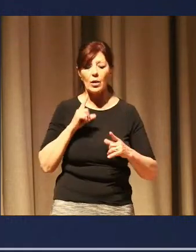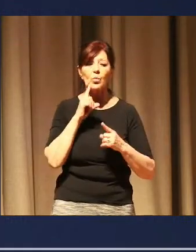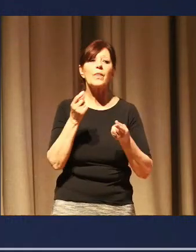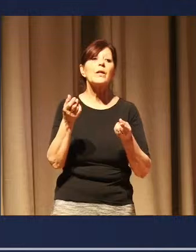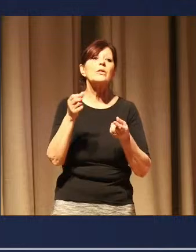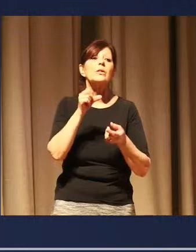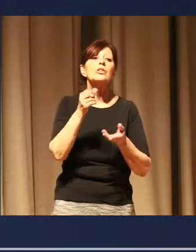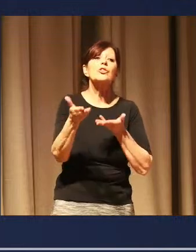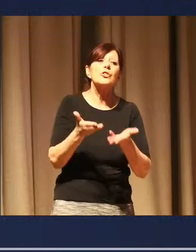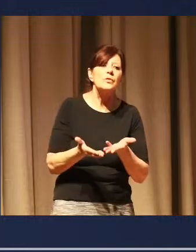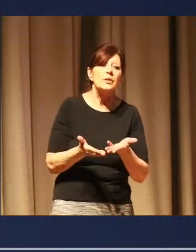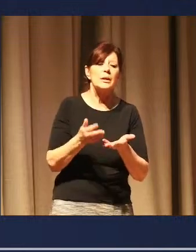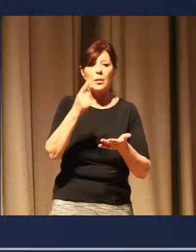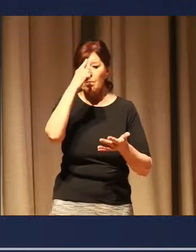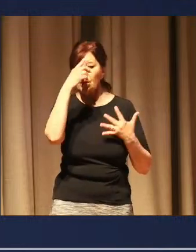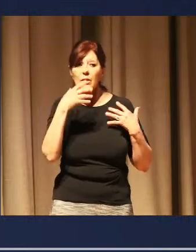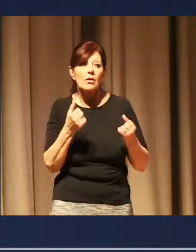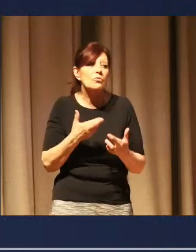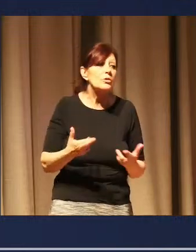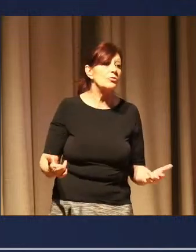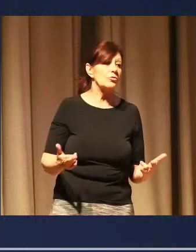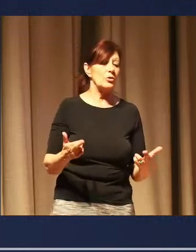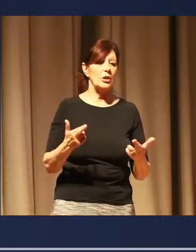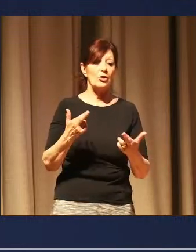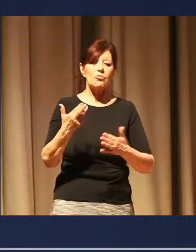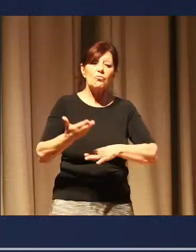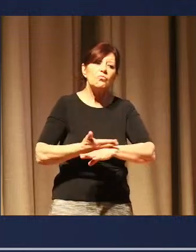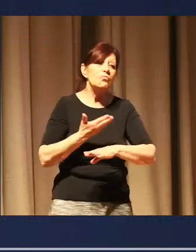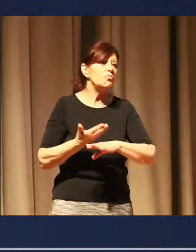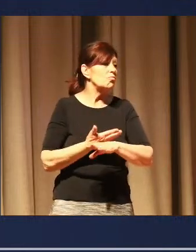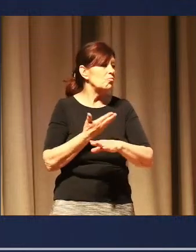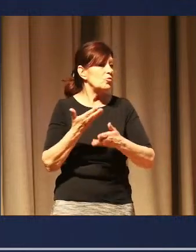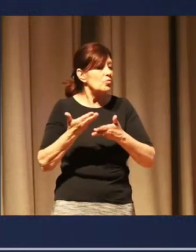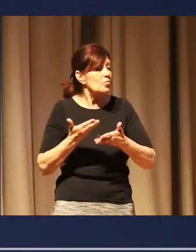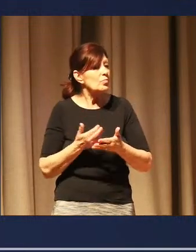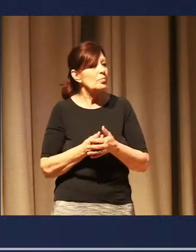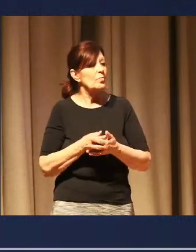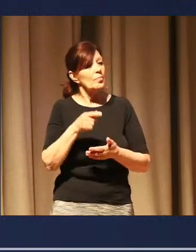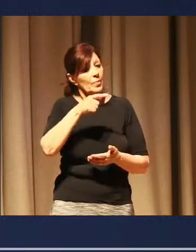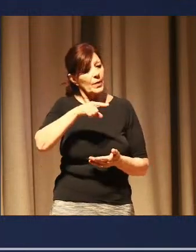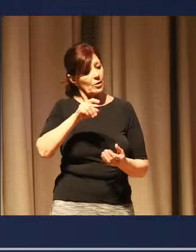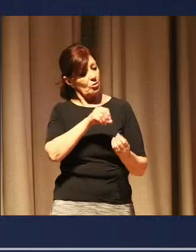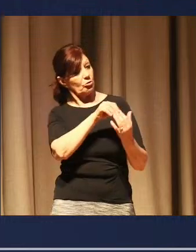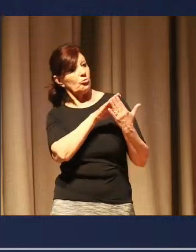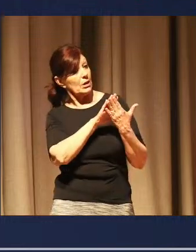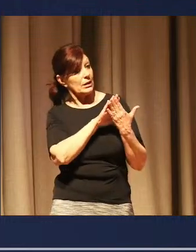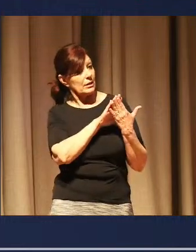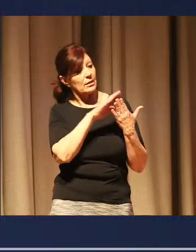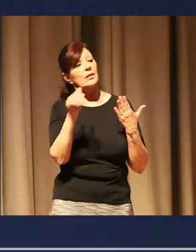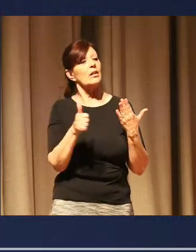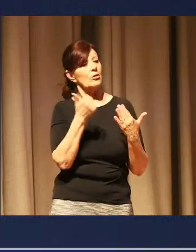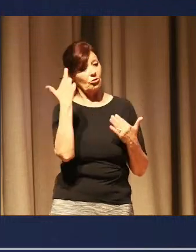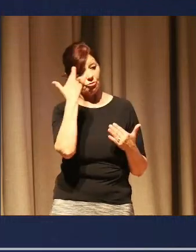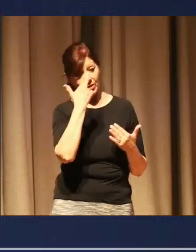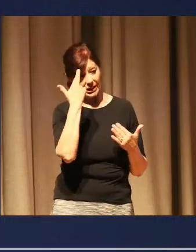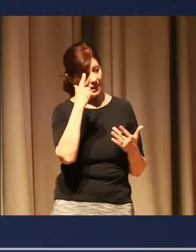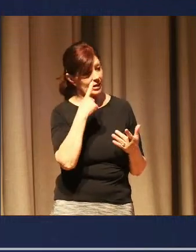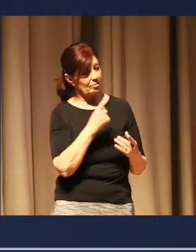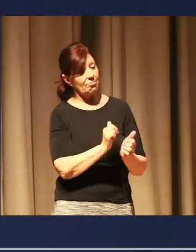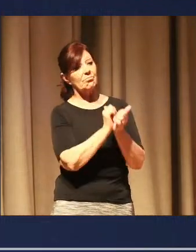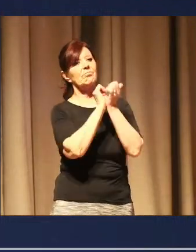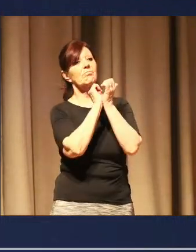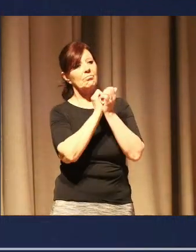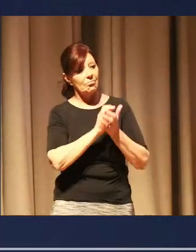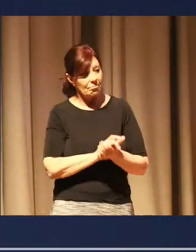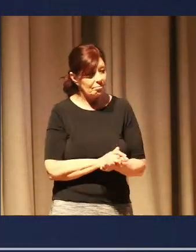social services, mental health resources, and rehabilitative programs, thereby addressing the underlying factors contributing to their